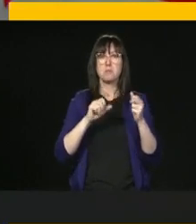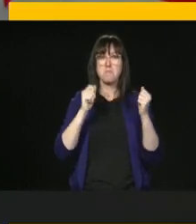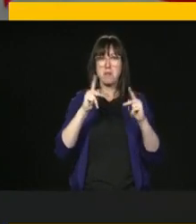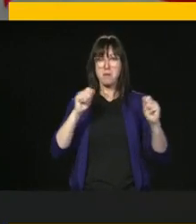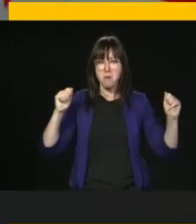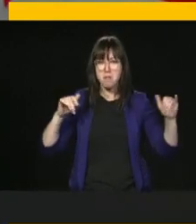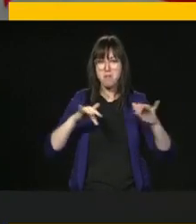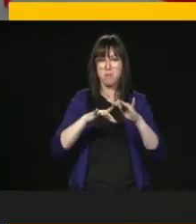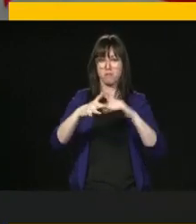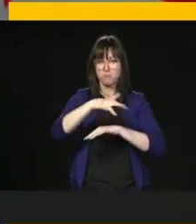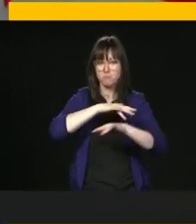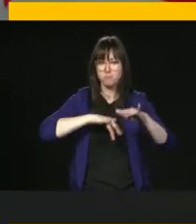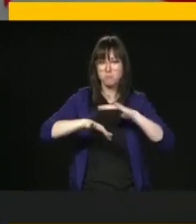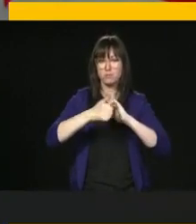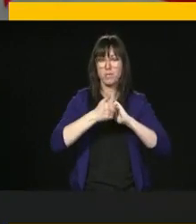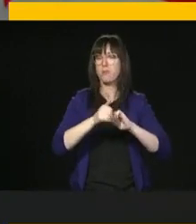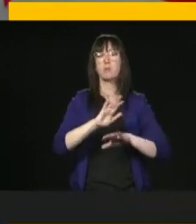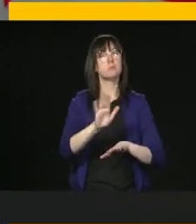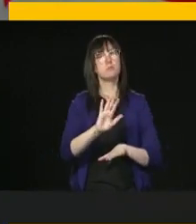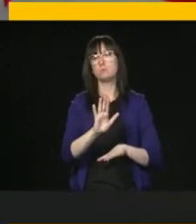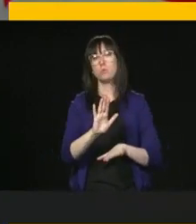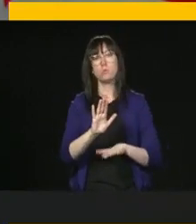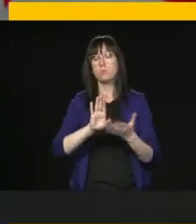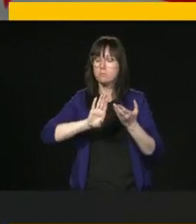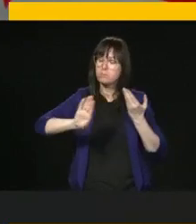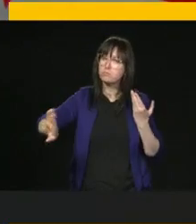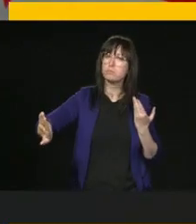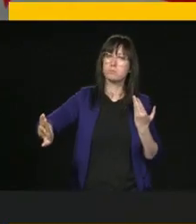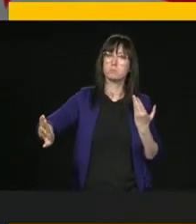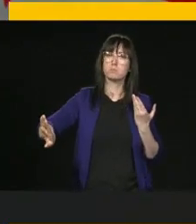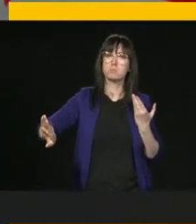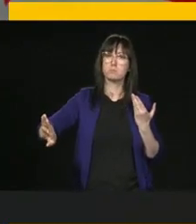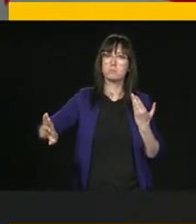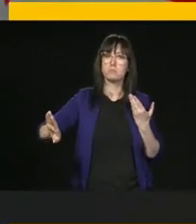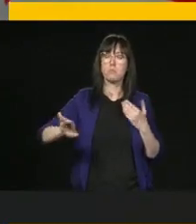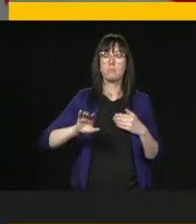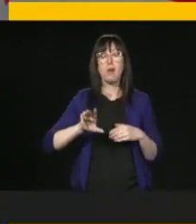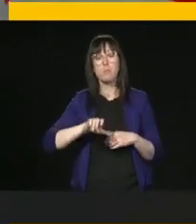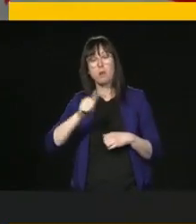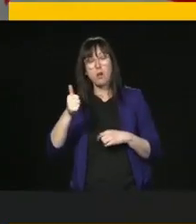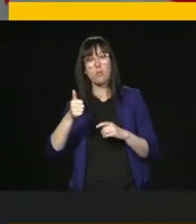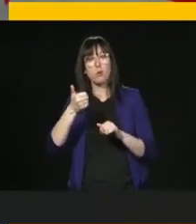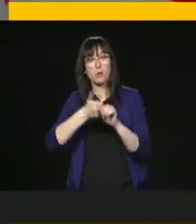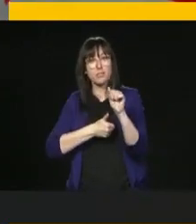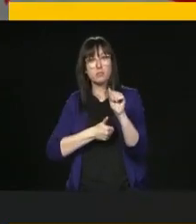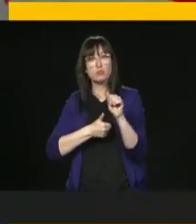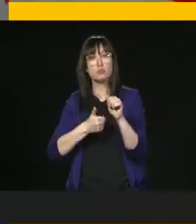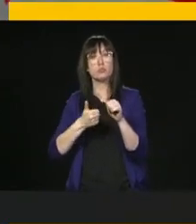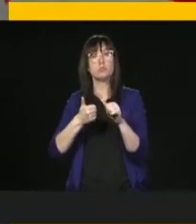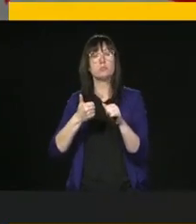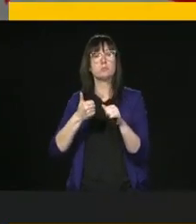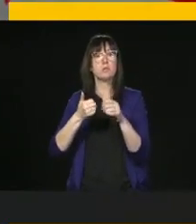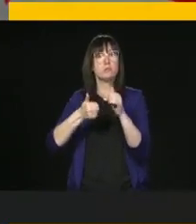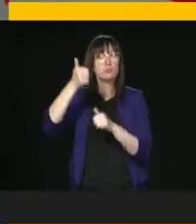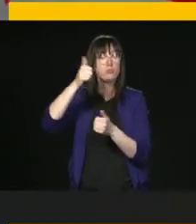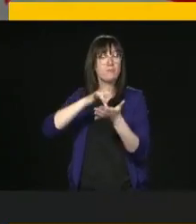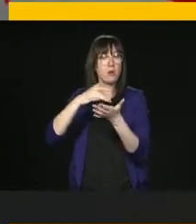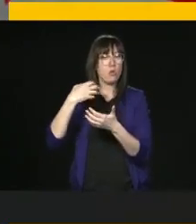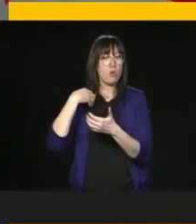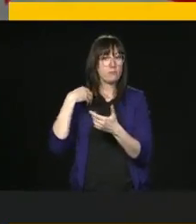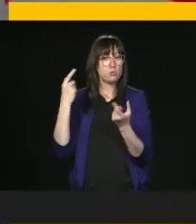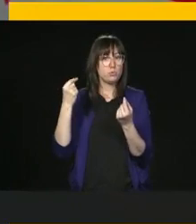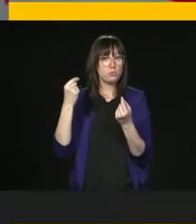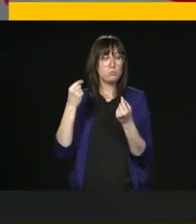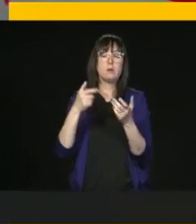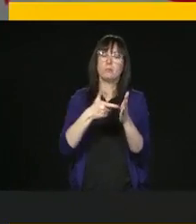that, but the other aspect that all chief medical officers were concerned about was, of course, maintaining essential services, making sure the North